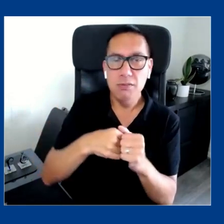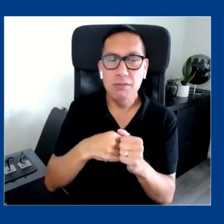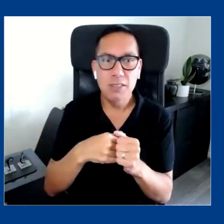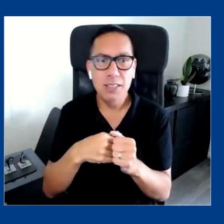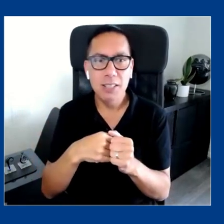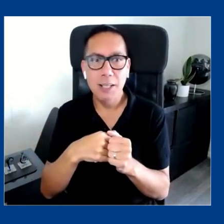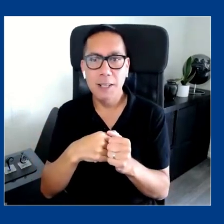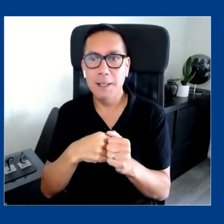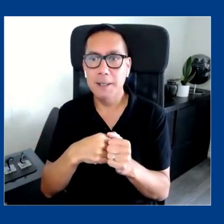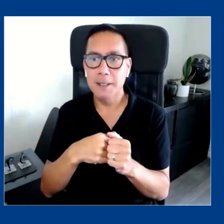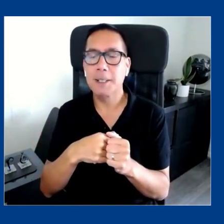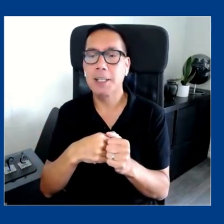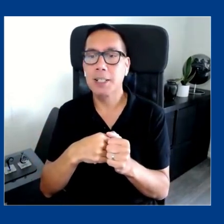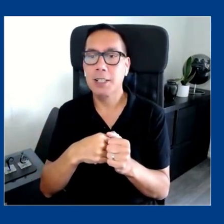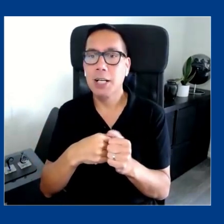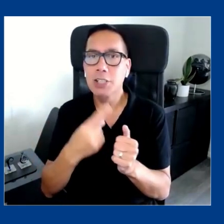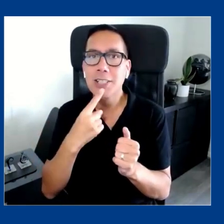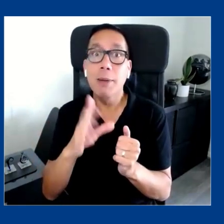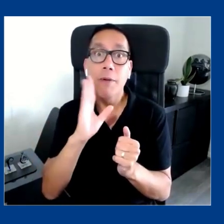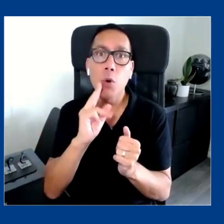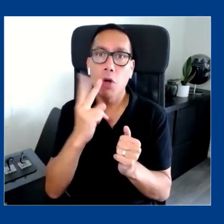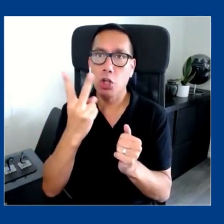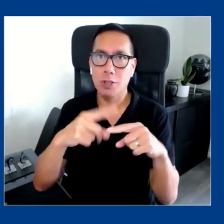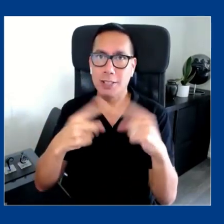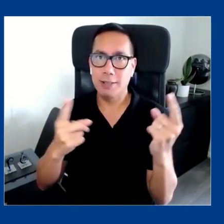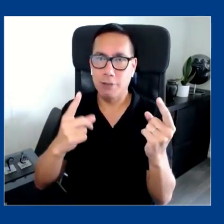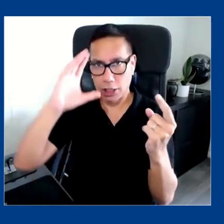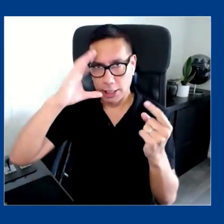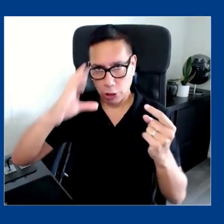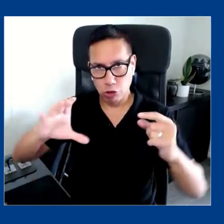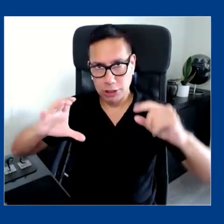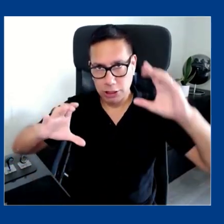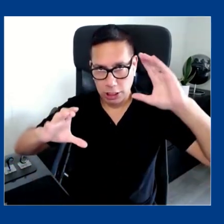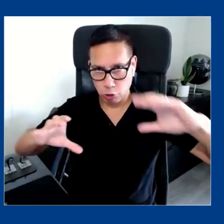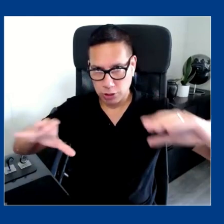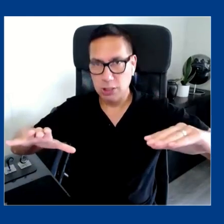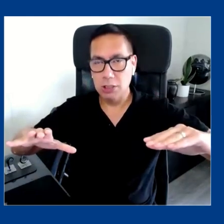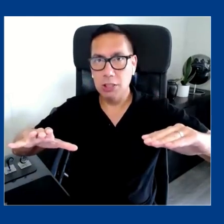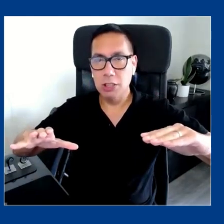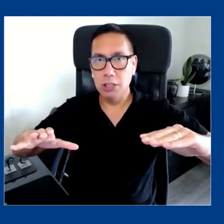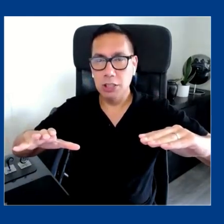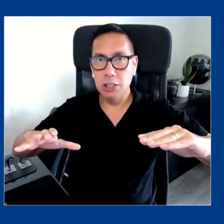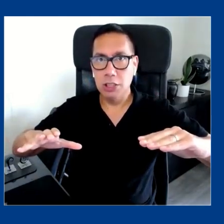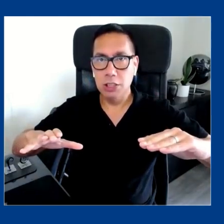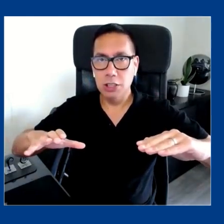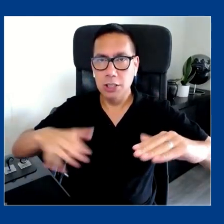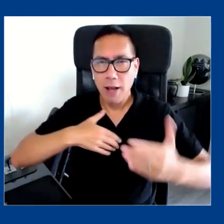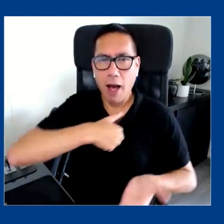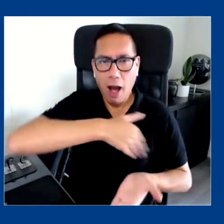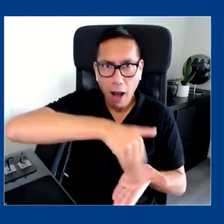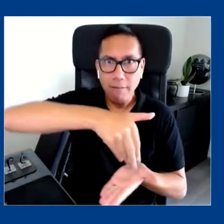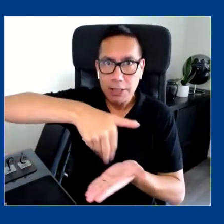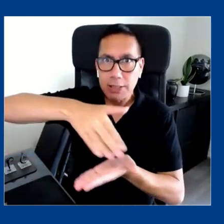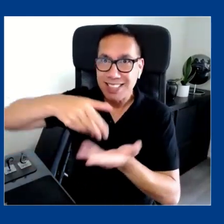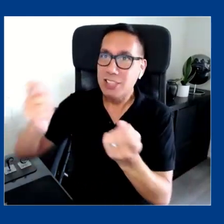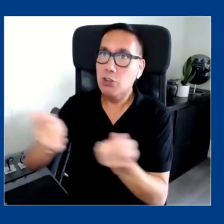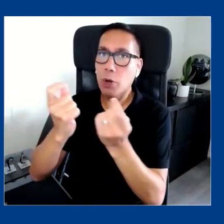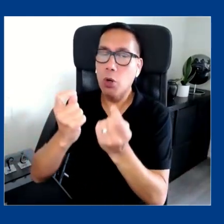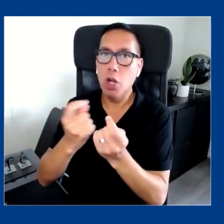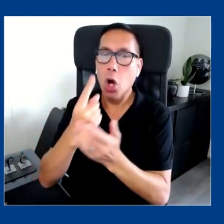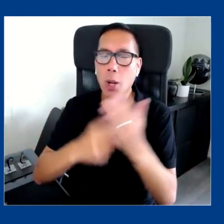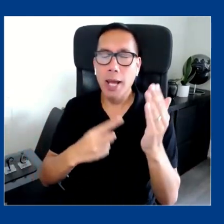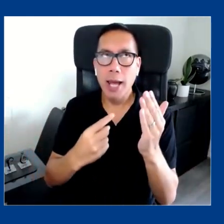across two countries, and these harvest ceremonies take place at only certain times of the year, during which